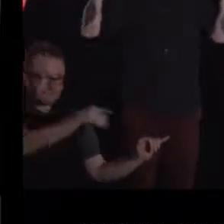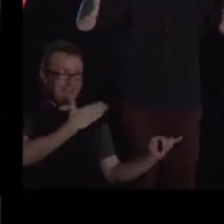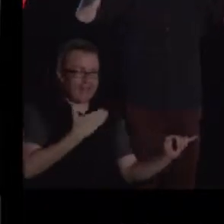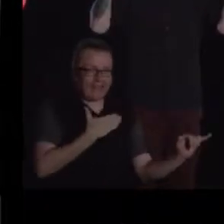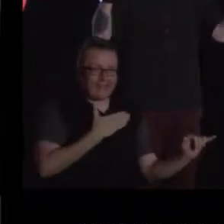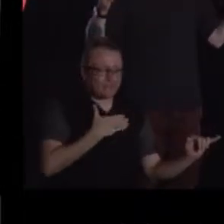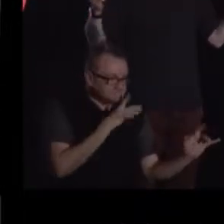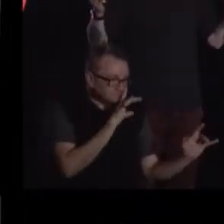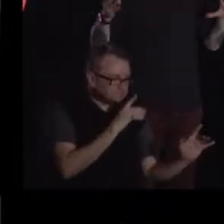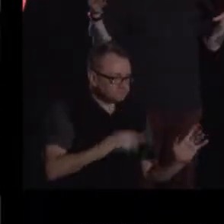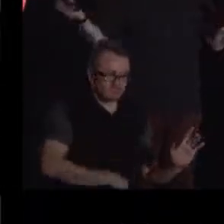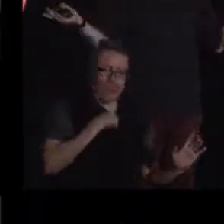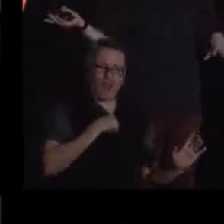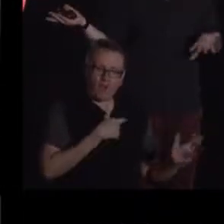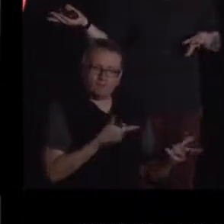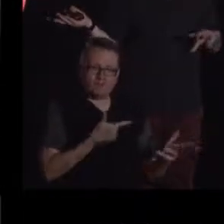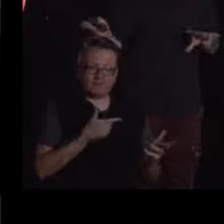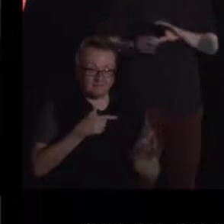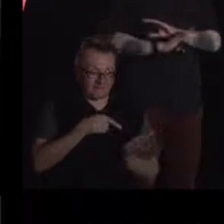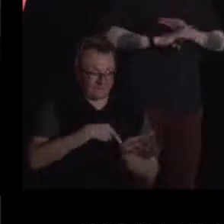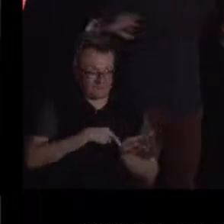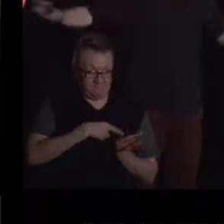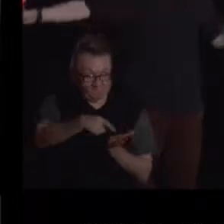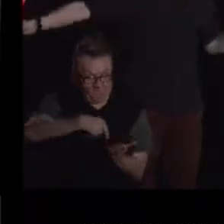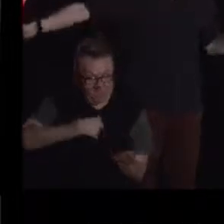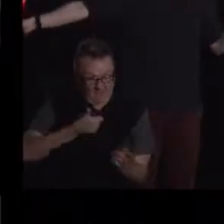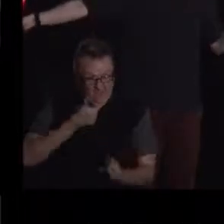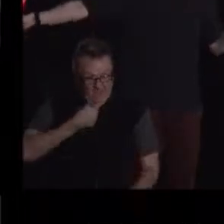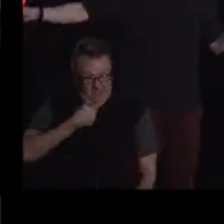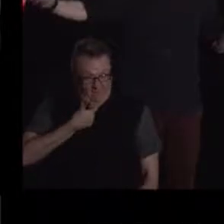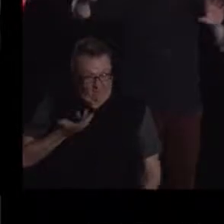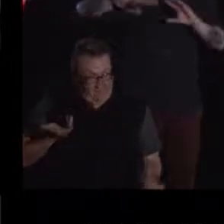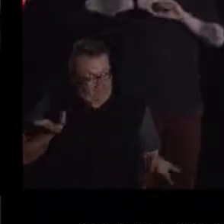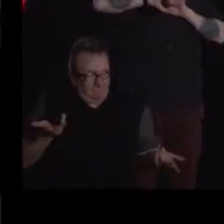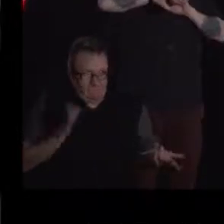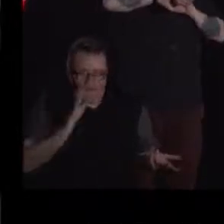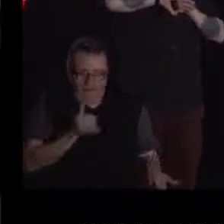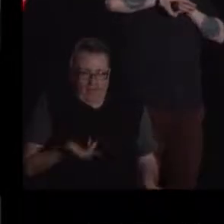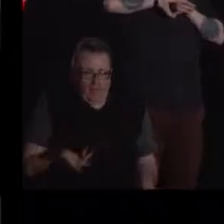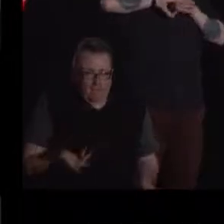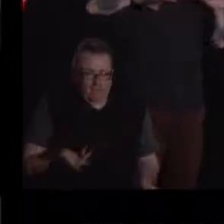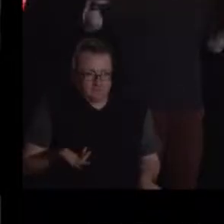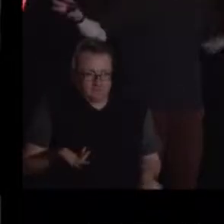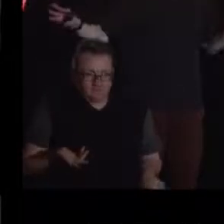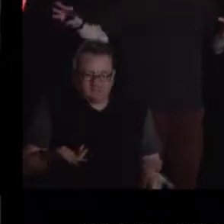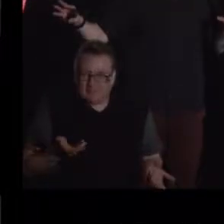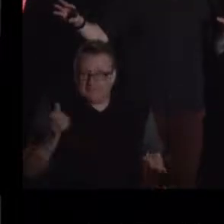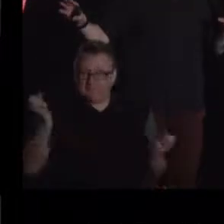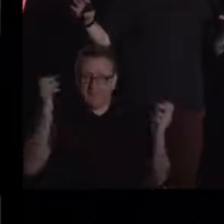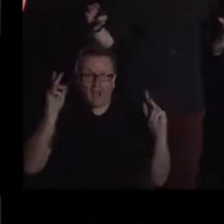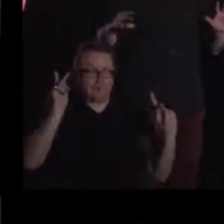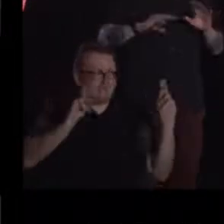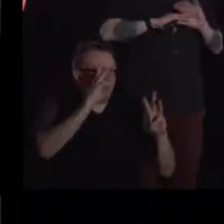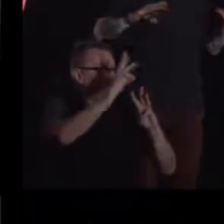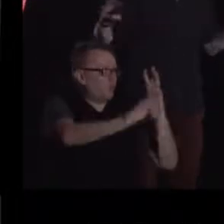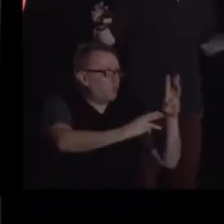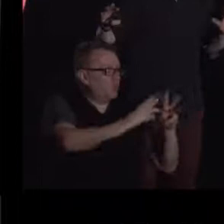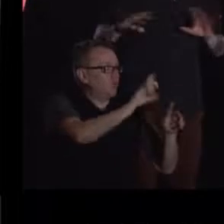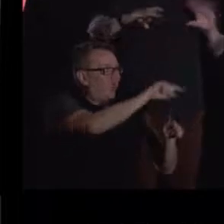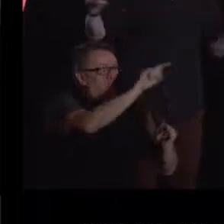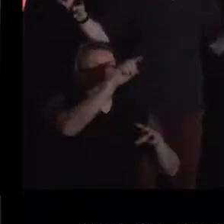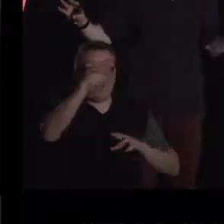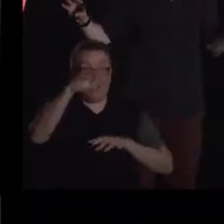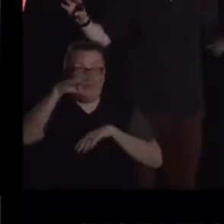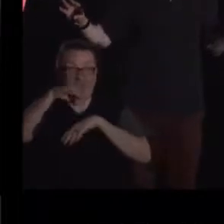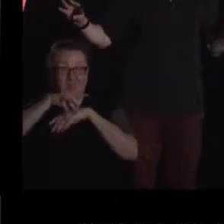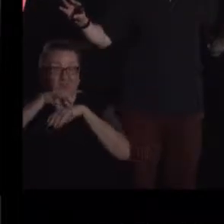that? You can't, God, if you compare yourself, it's game over, because there's billions of people on the planet, and billions of